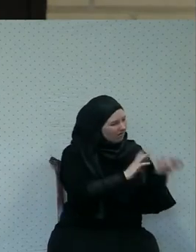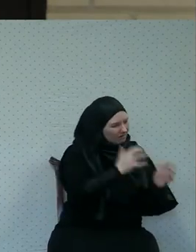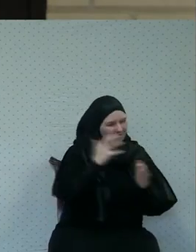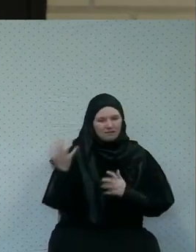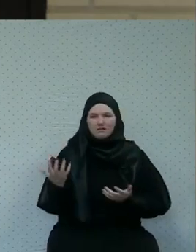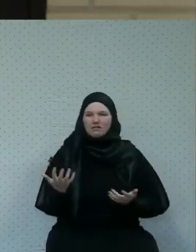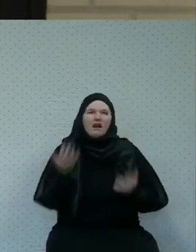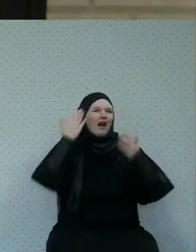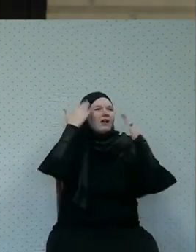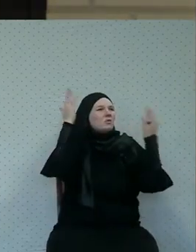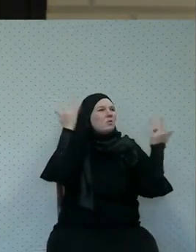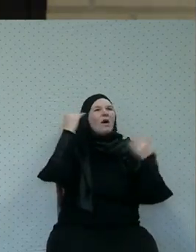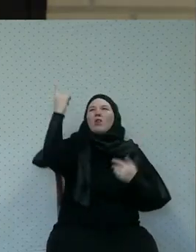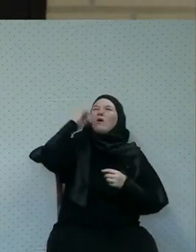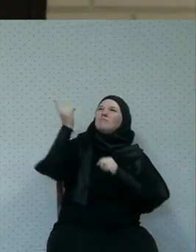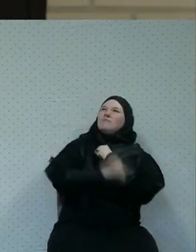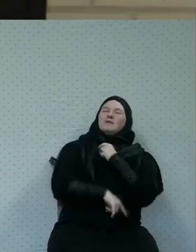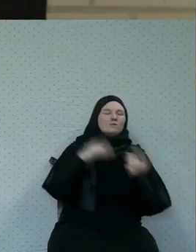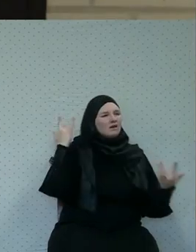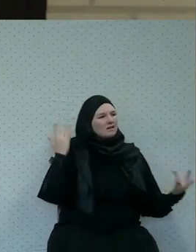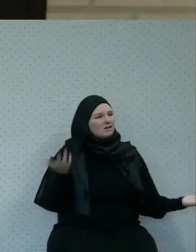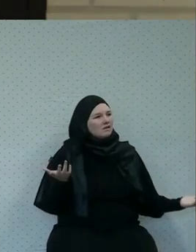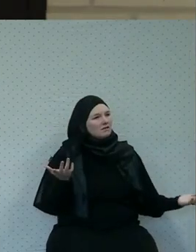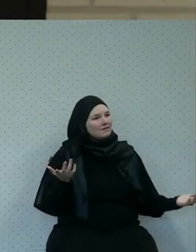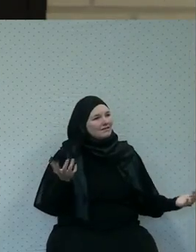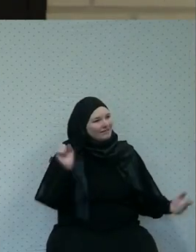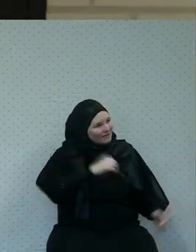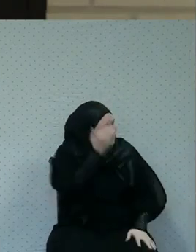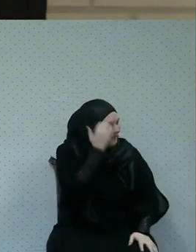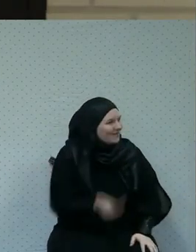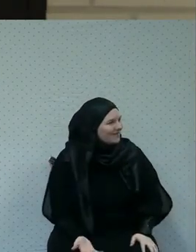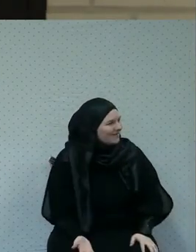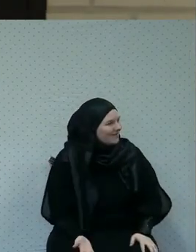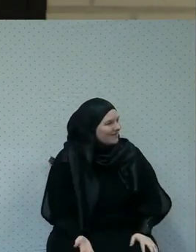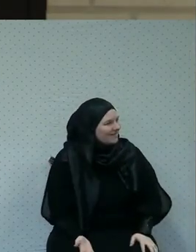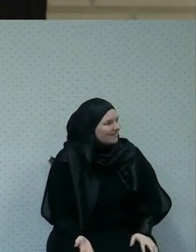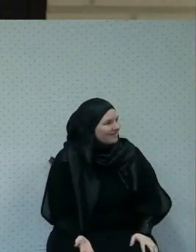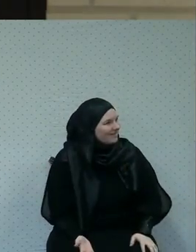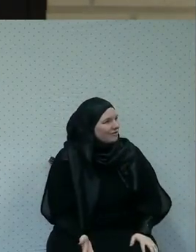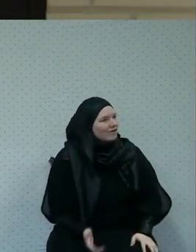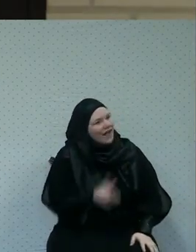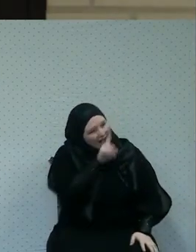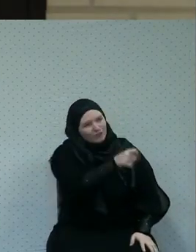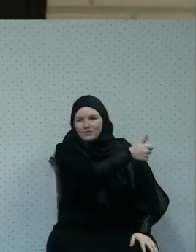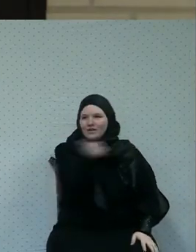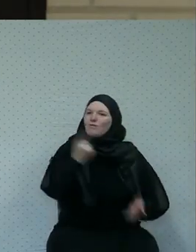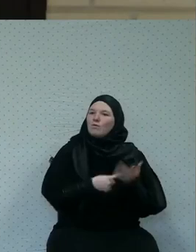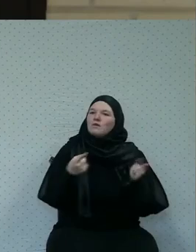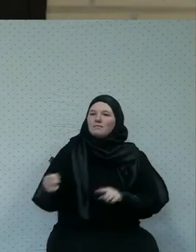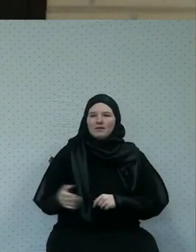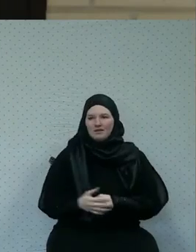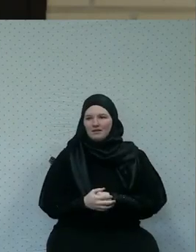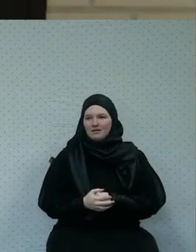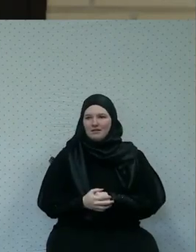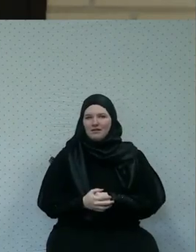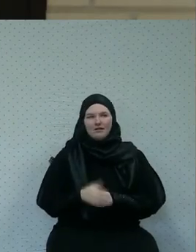say, I don't know why Allah is doing this to me. No, you do. You just don't ask yourself. And